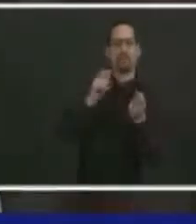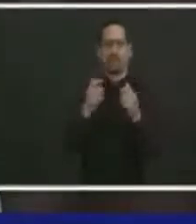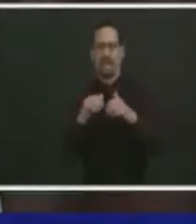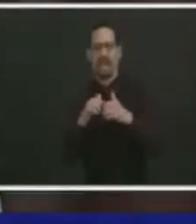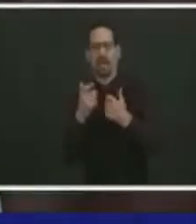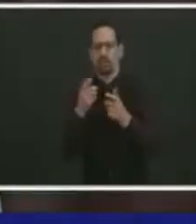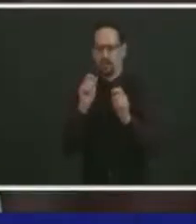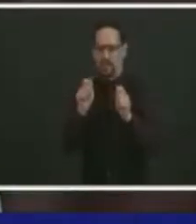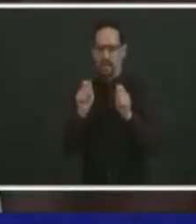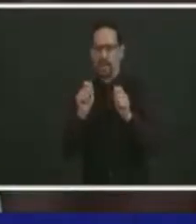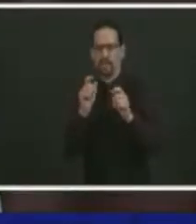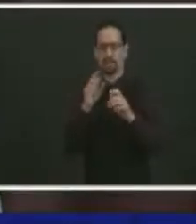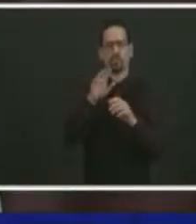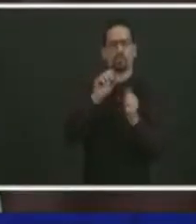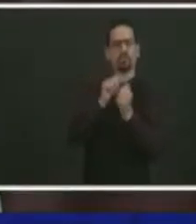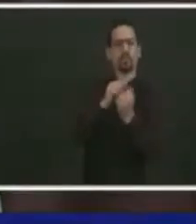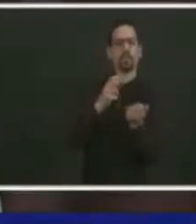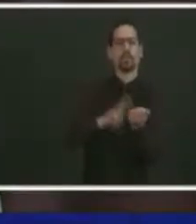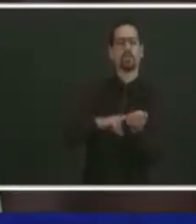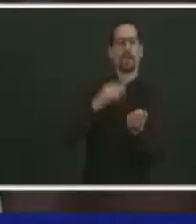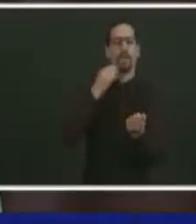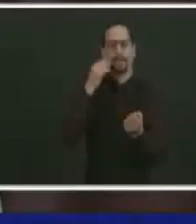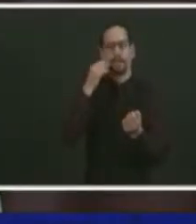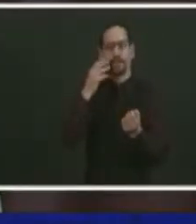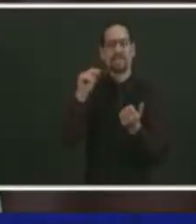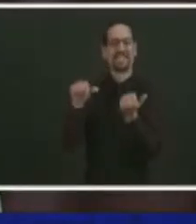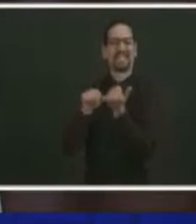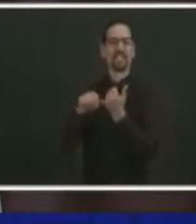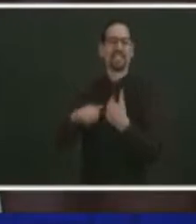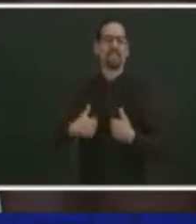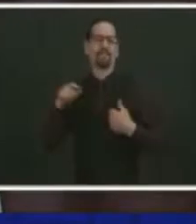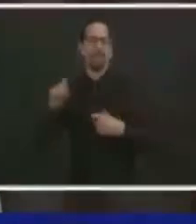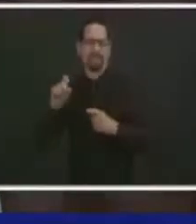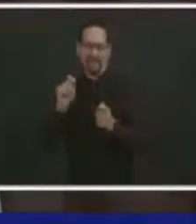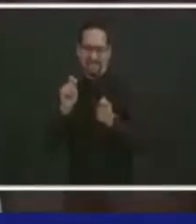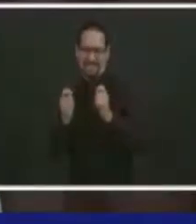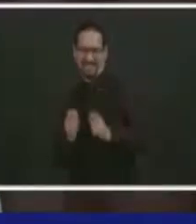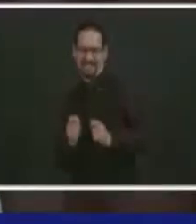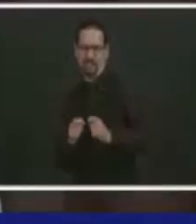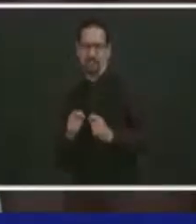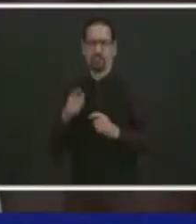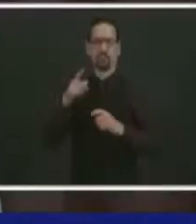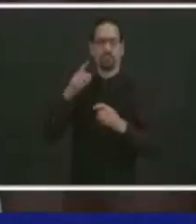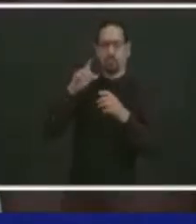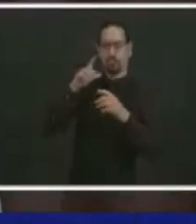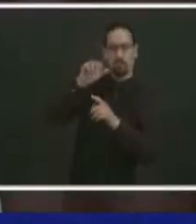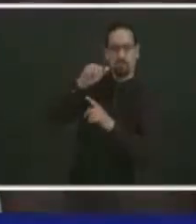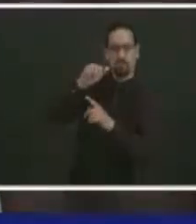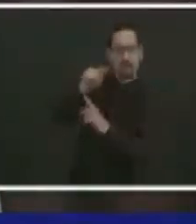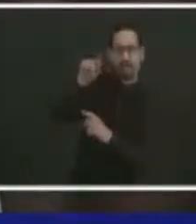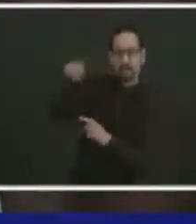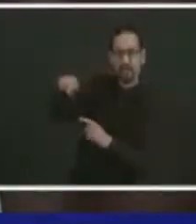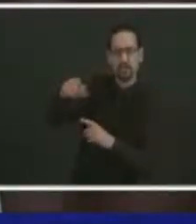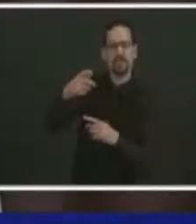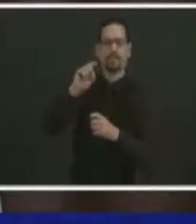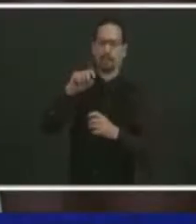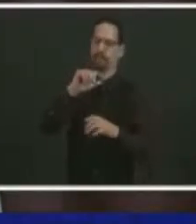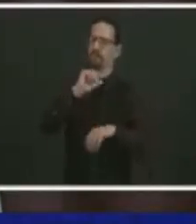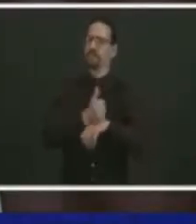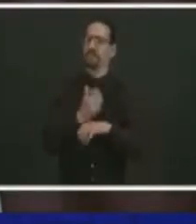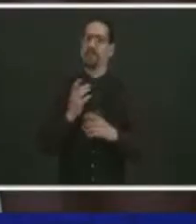facilities going forward to put together a plan, because individual